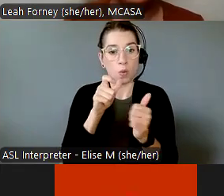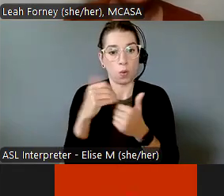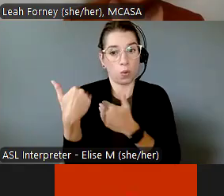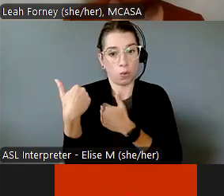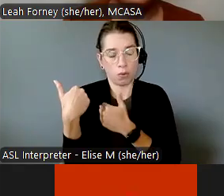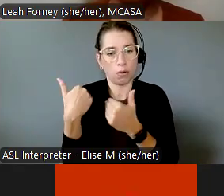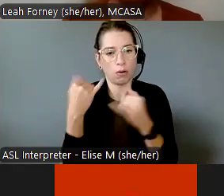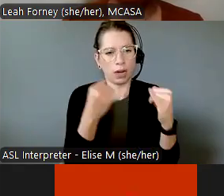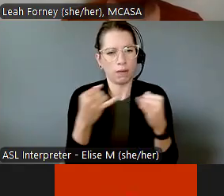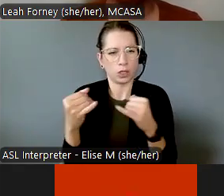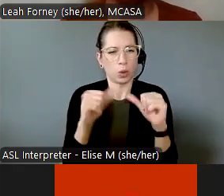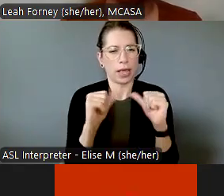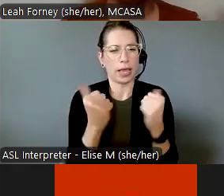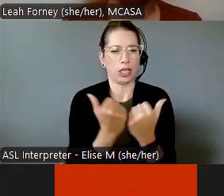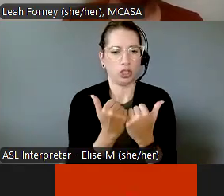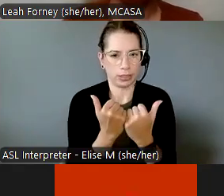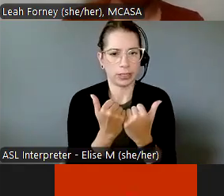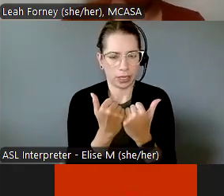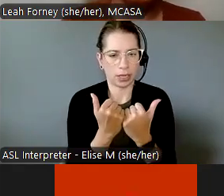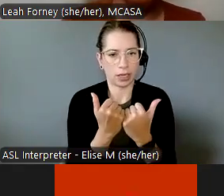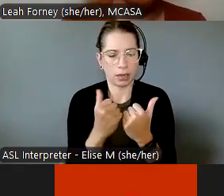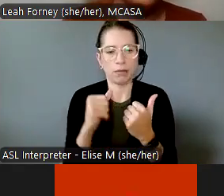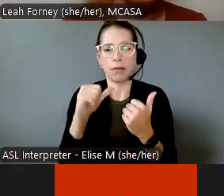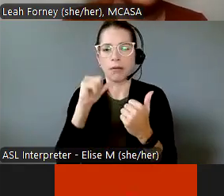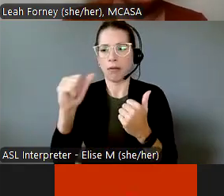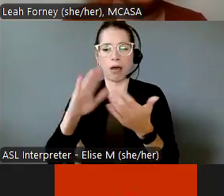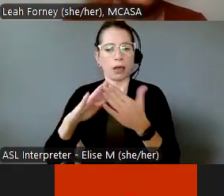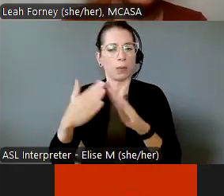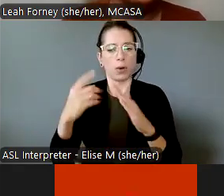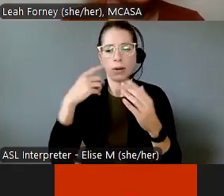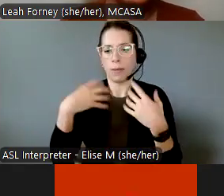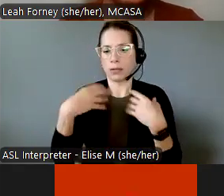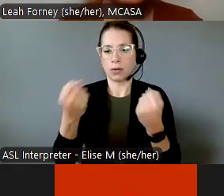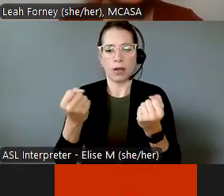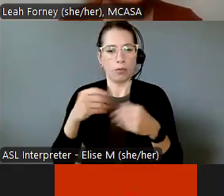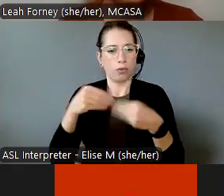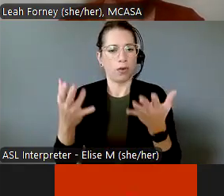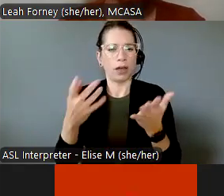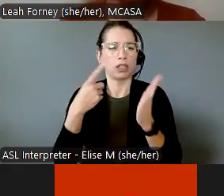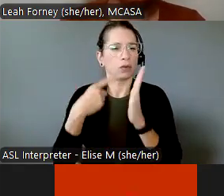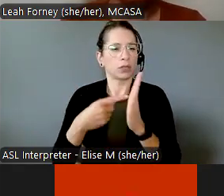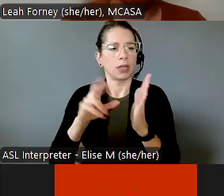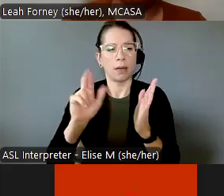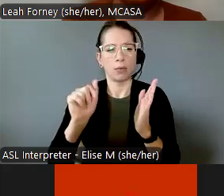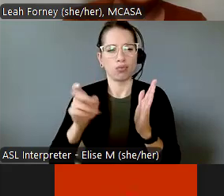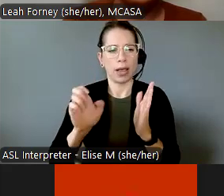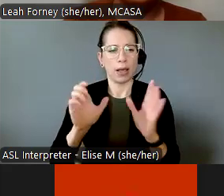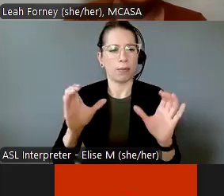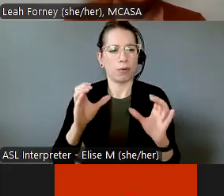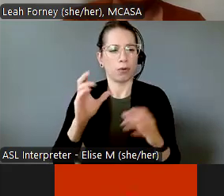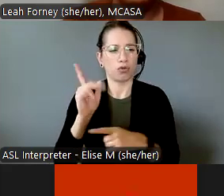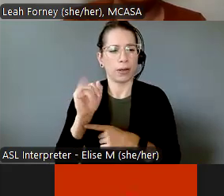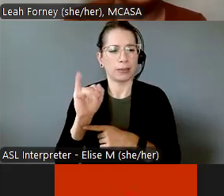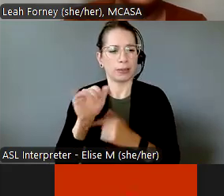agency rather than community mental health providers like rape crisis centers. So when a